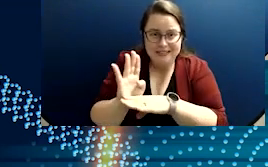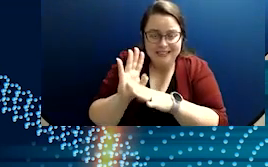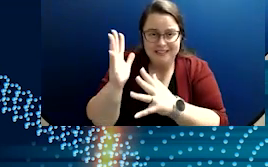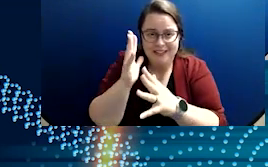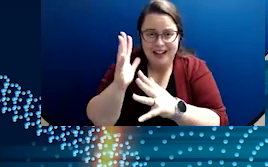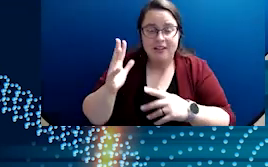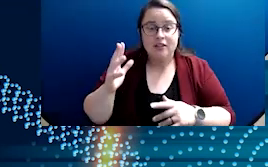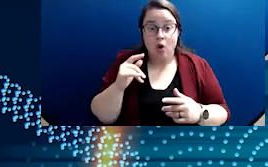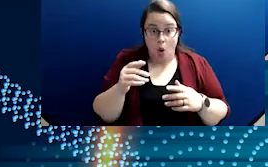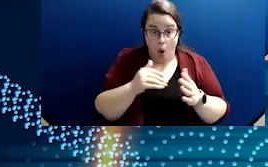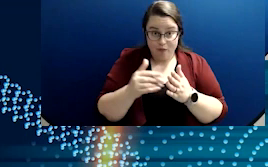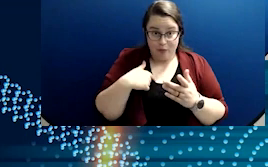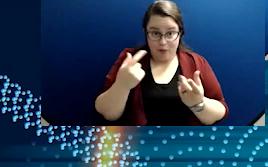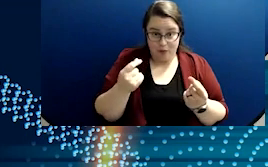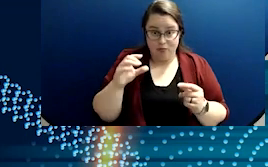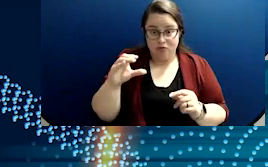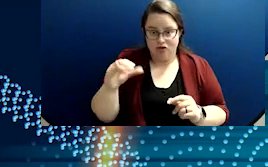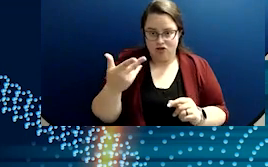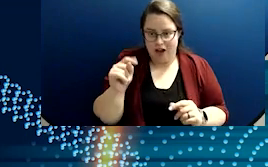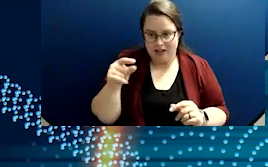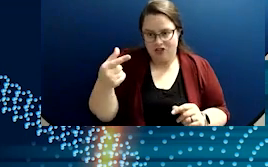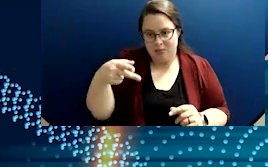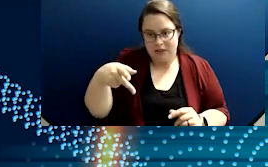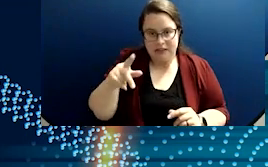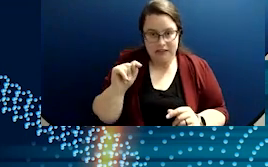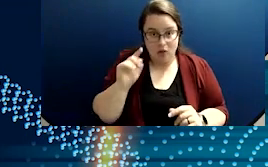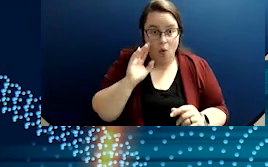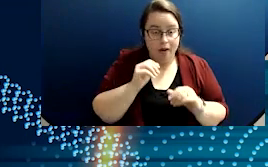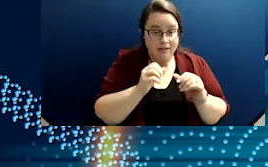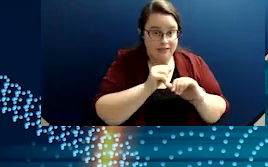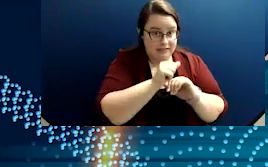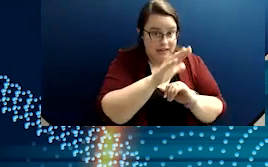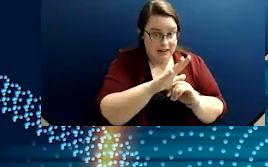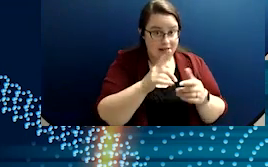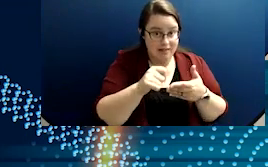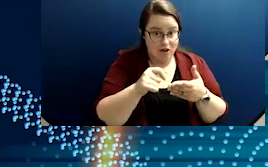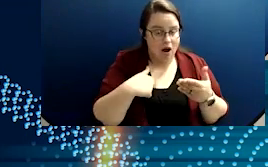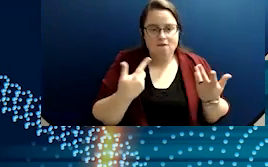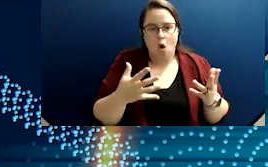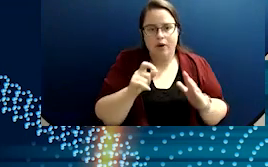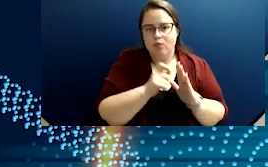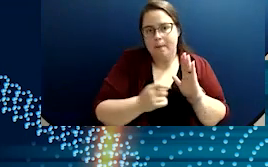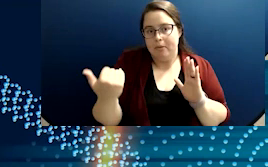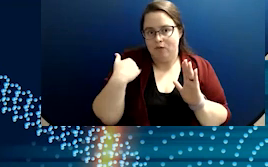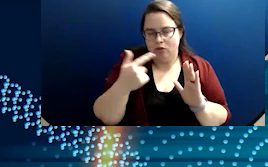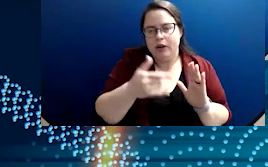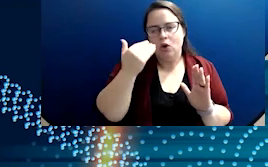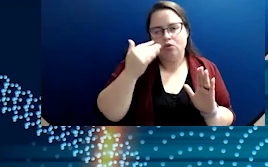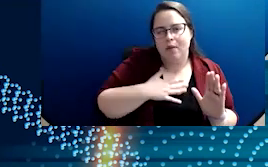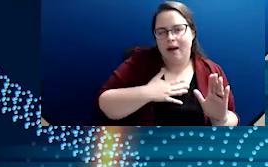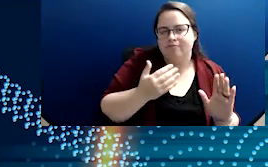my writing style, knows my voice. And then I can tell it, write a letter of